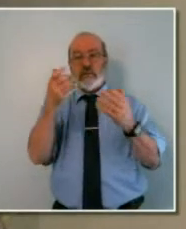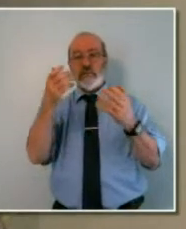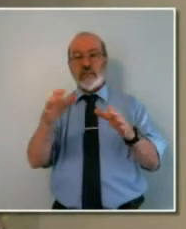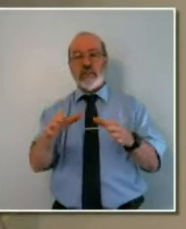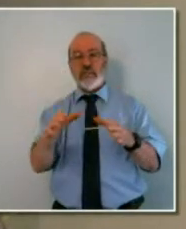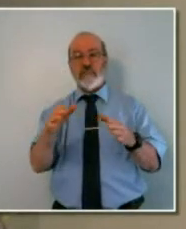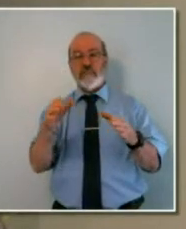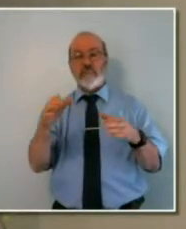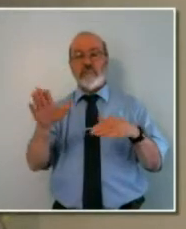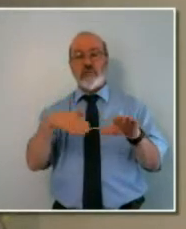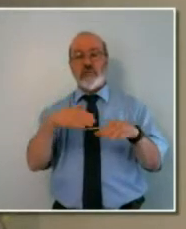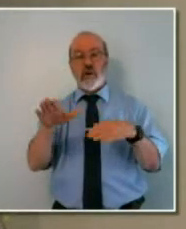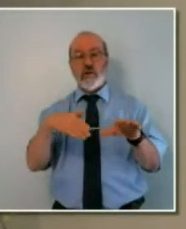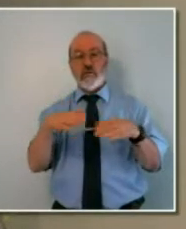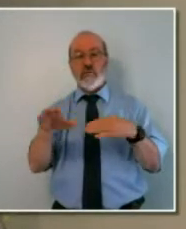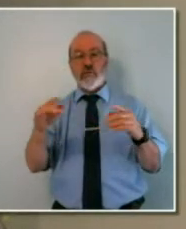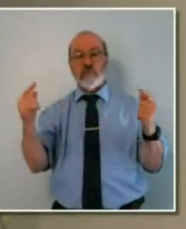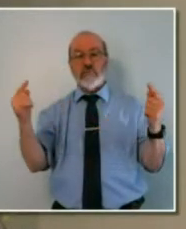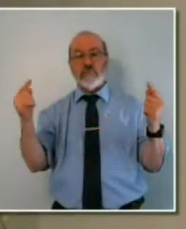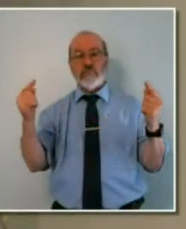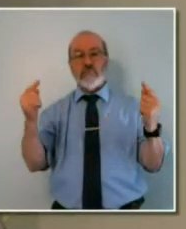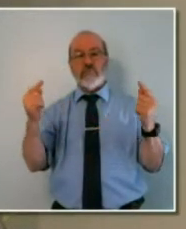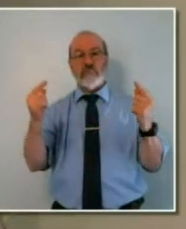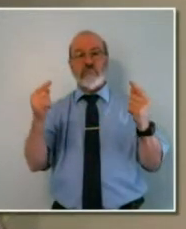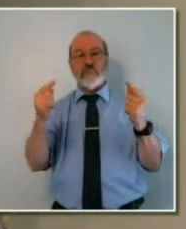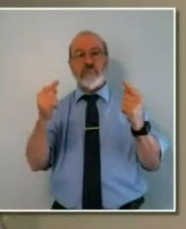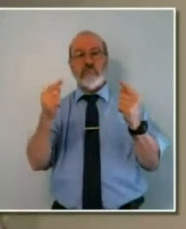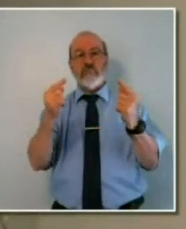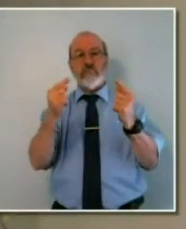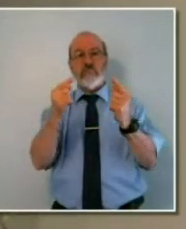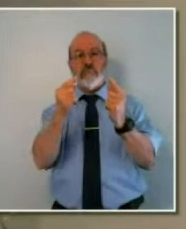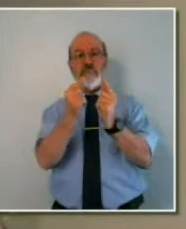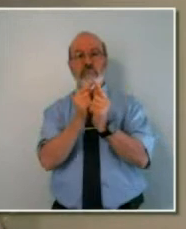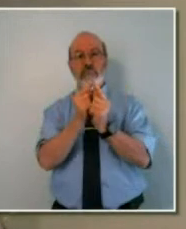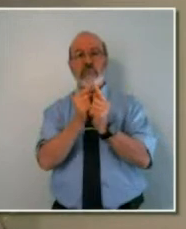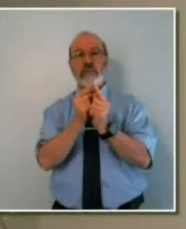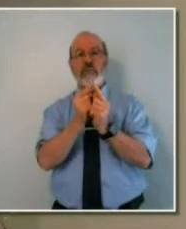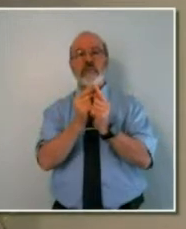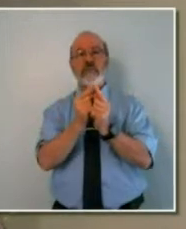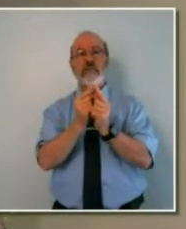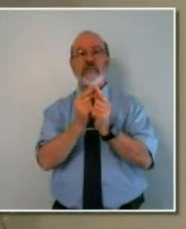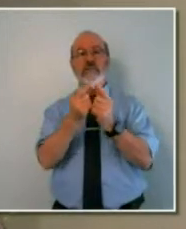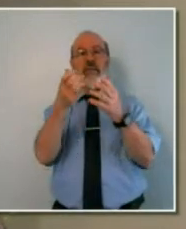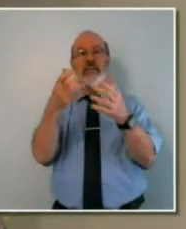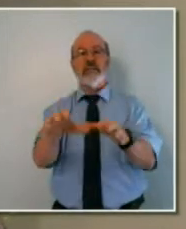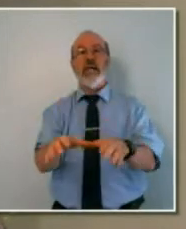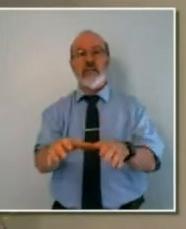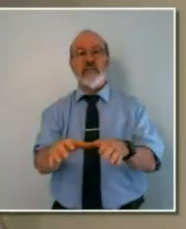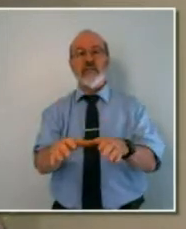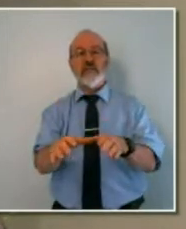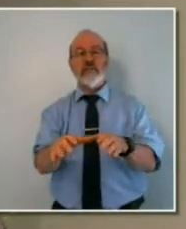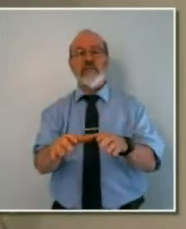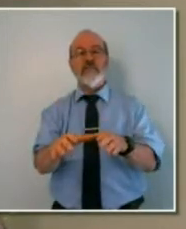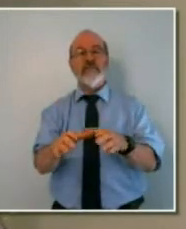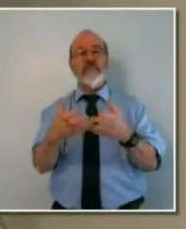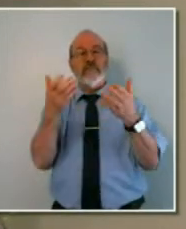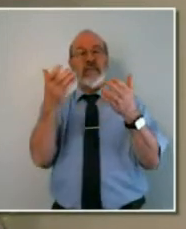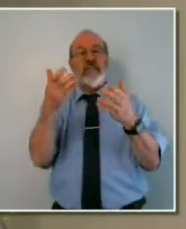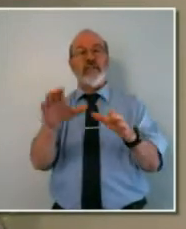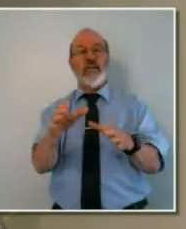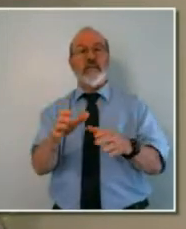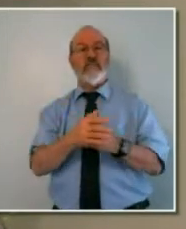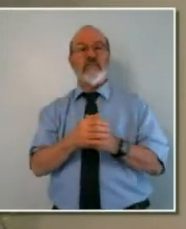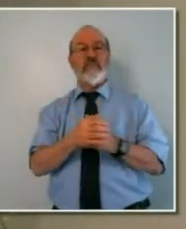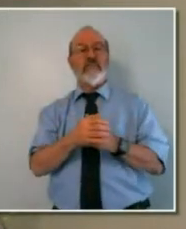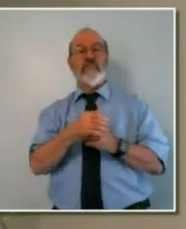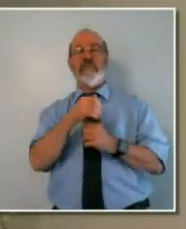on the same road, coming from two different directions, and they meet each other by chance, by chance circumstance. That is not